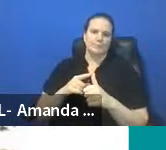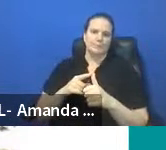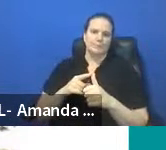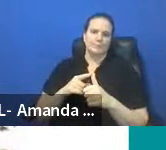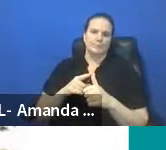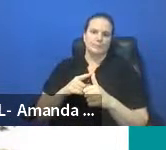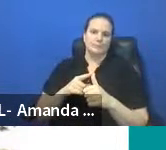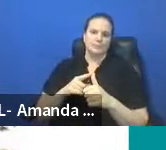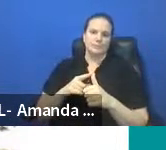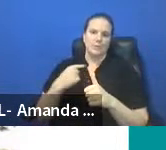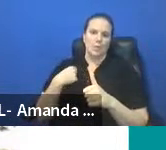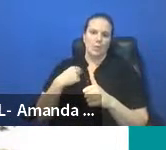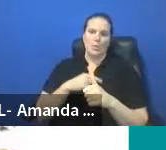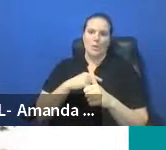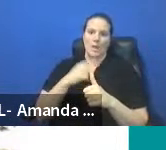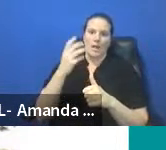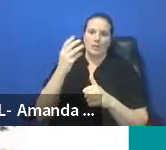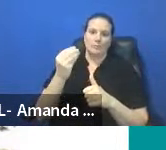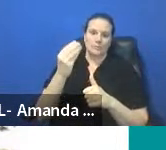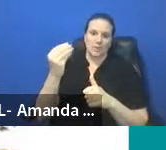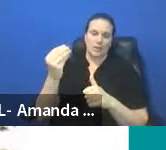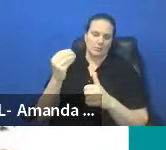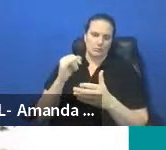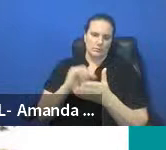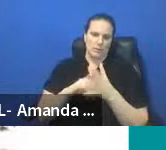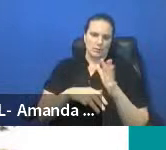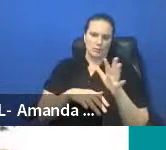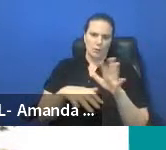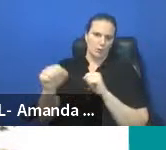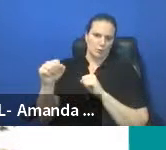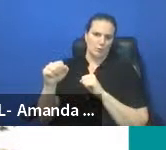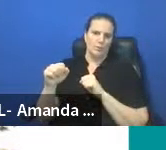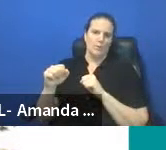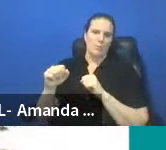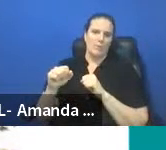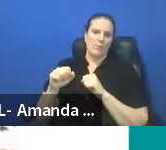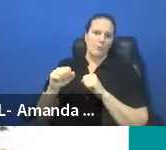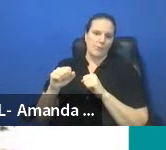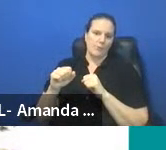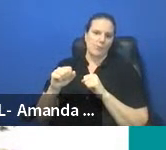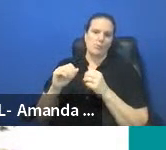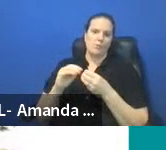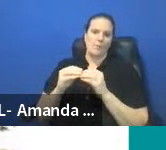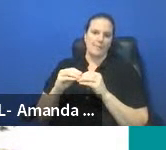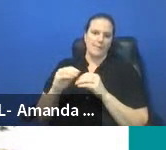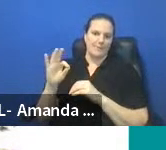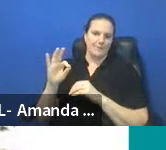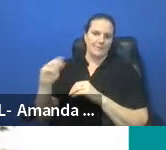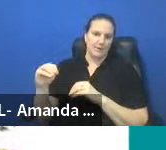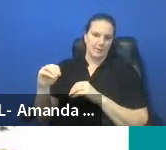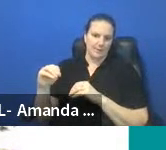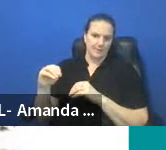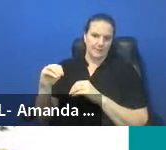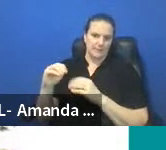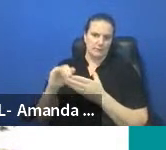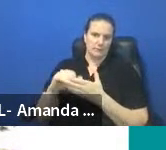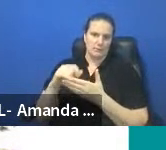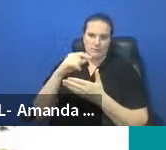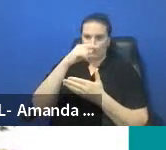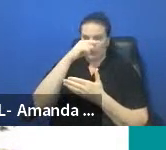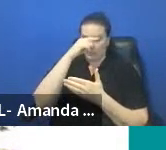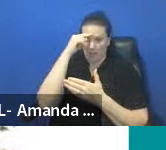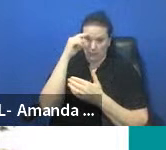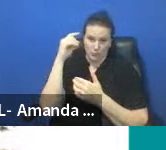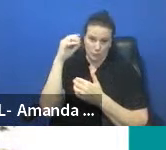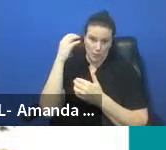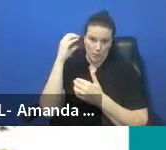called We Outside, that was hosted by The Numbers FM, which is a Black radio station